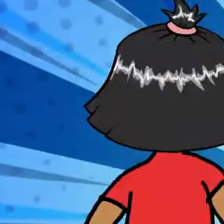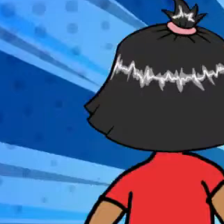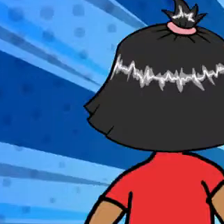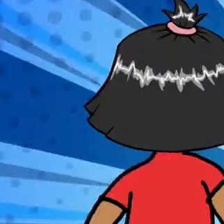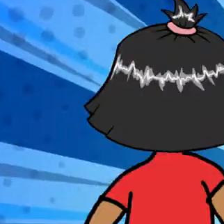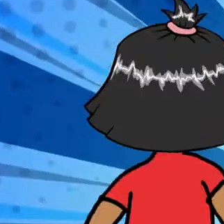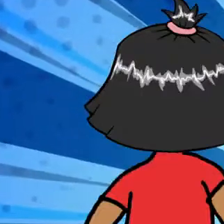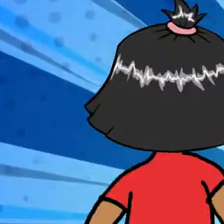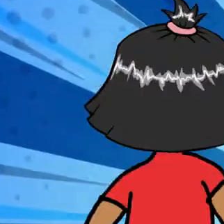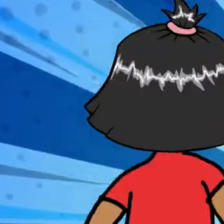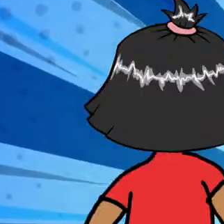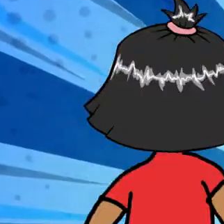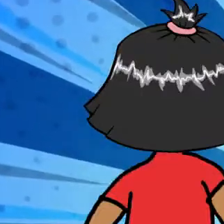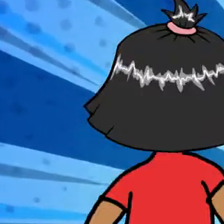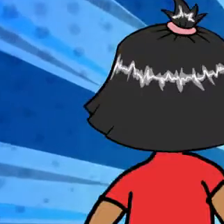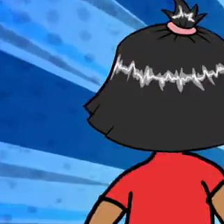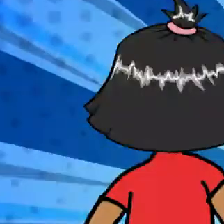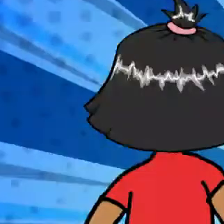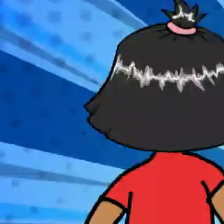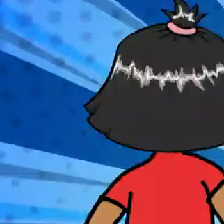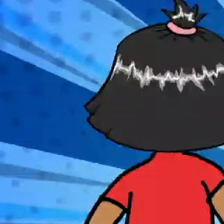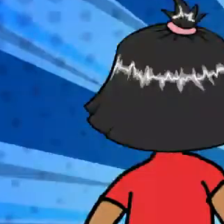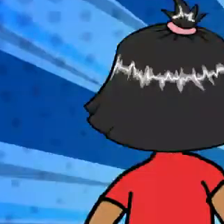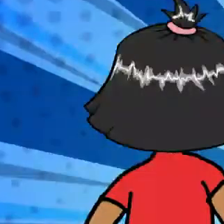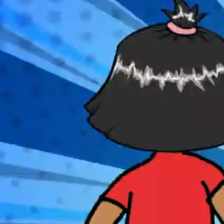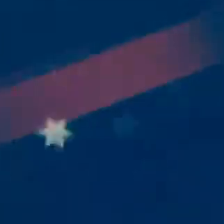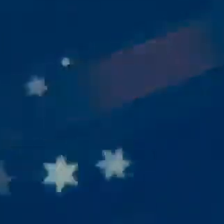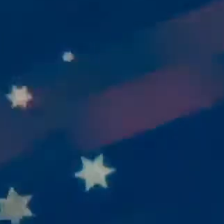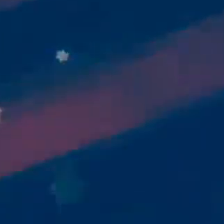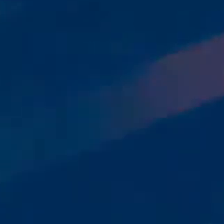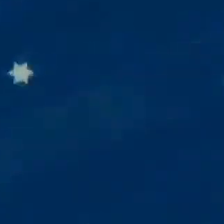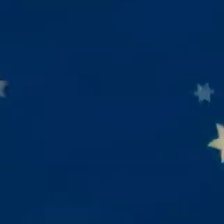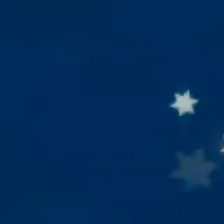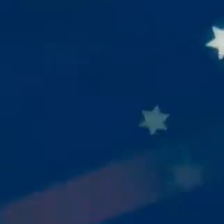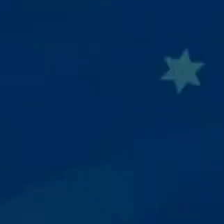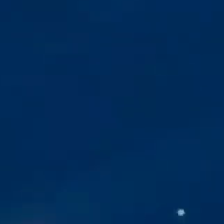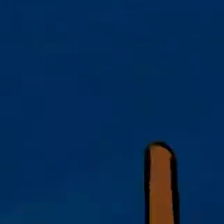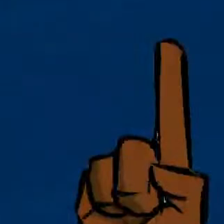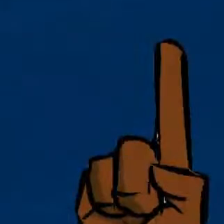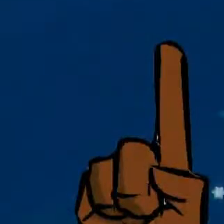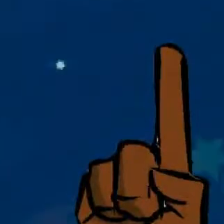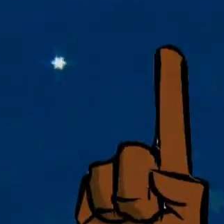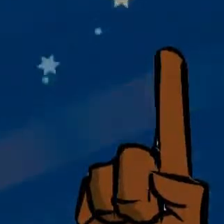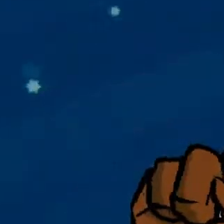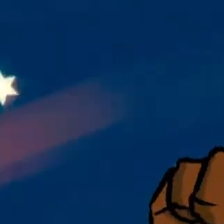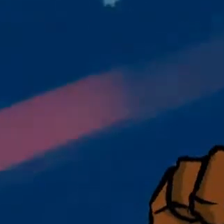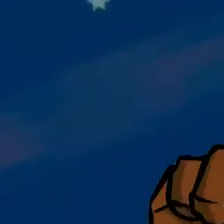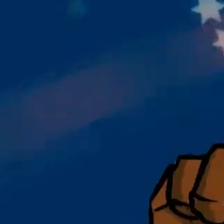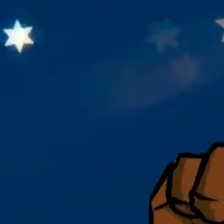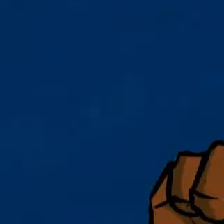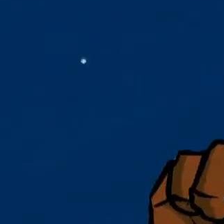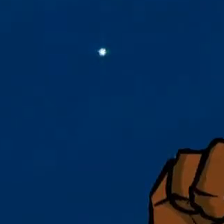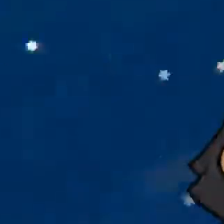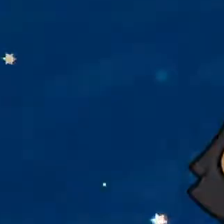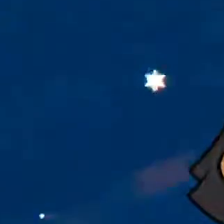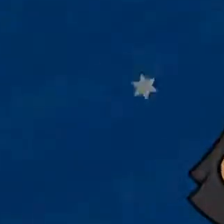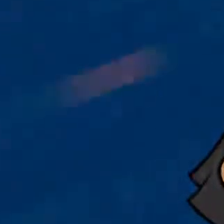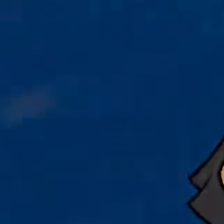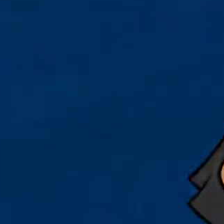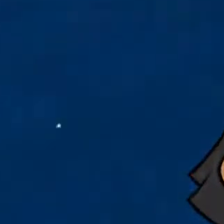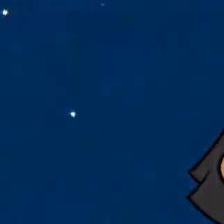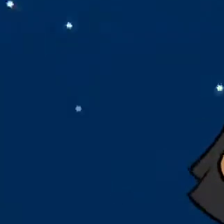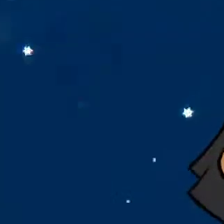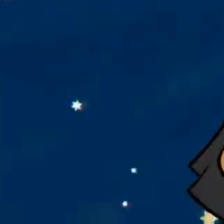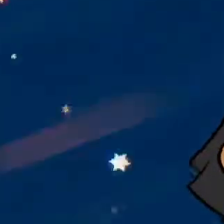I don't want the coronavirus to jump to me. Secret weapon number 1. Wash your hands. Wash